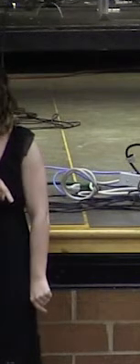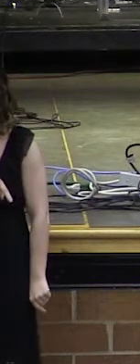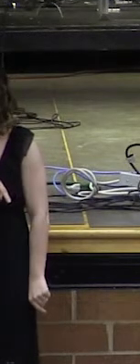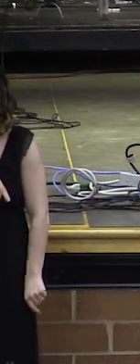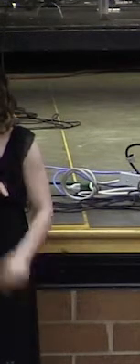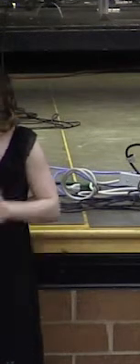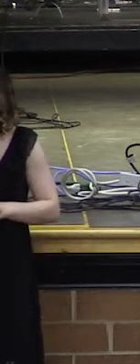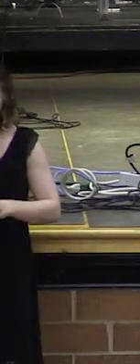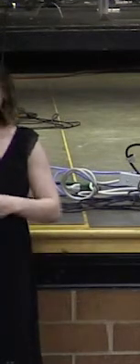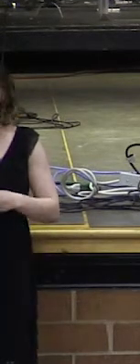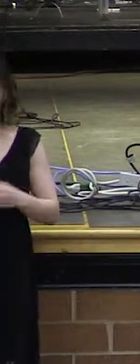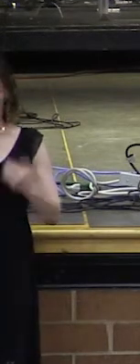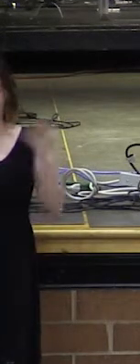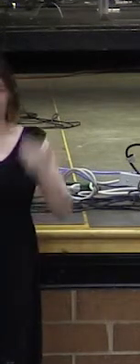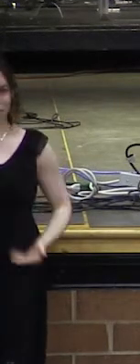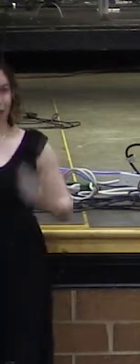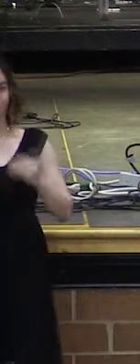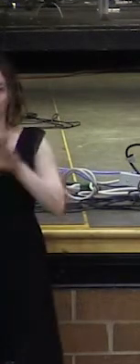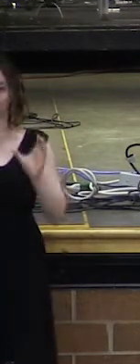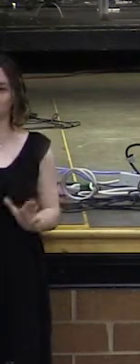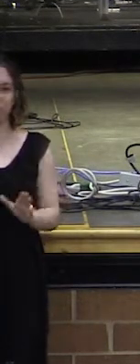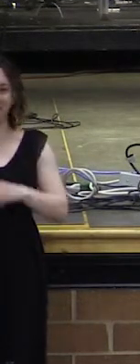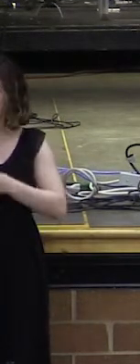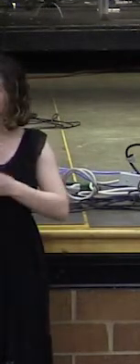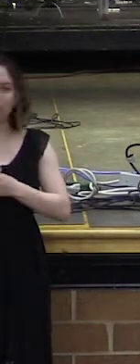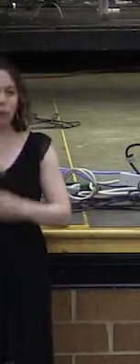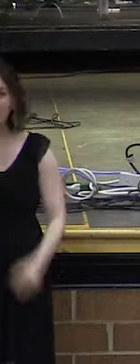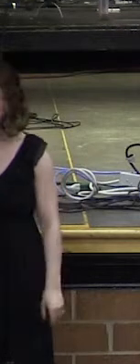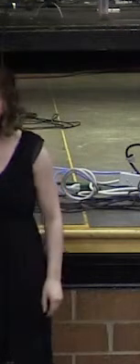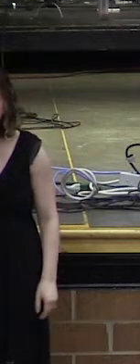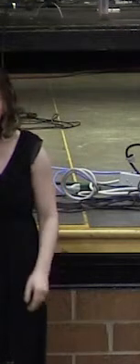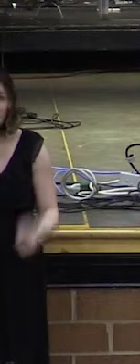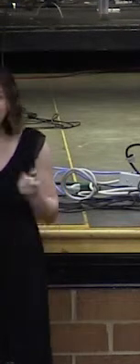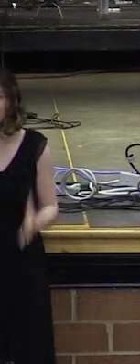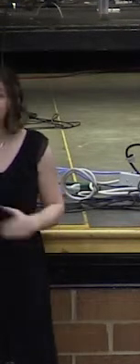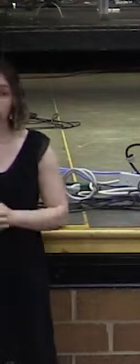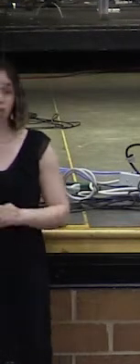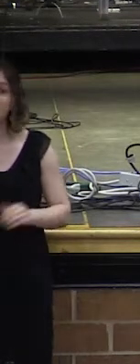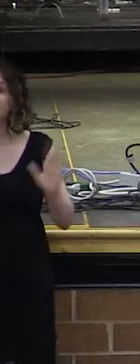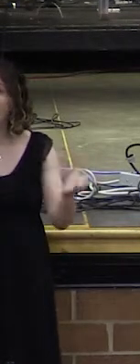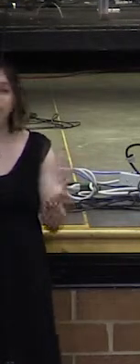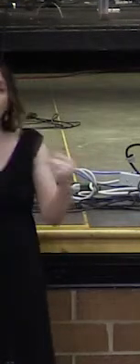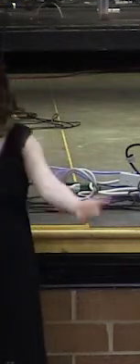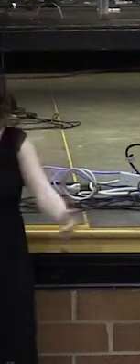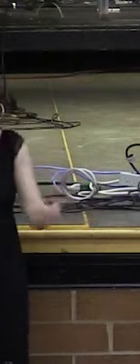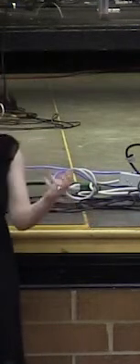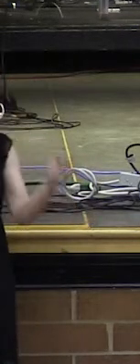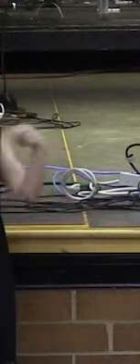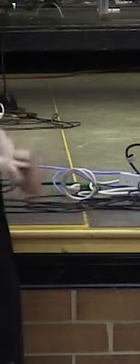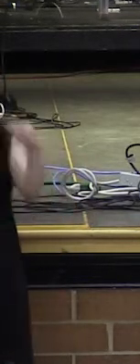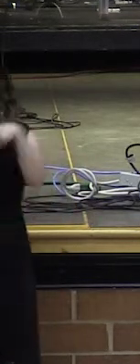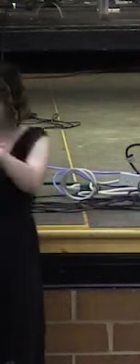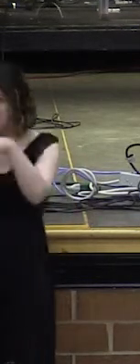relationships and she encouraged people hey you're only human hey everybody does it no hey is